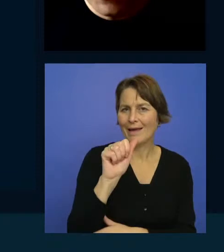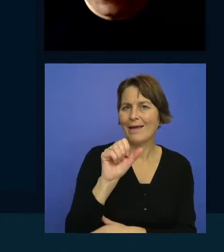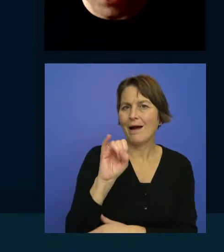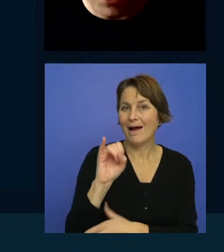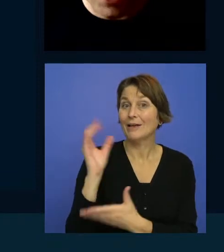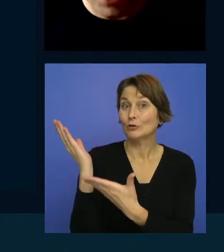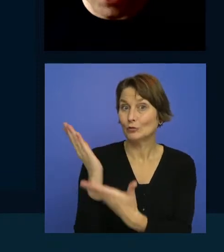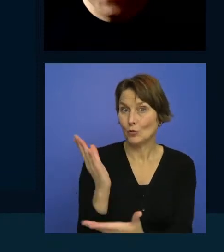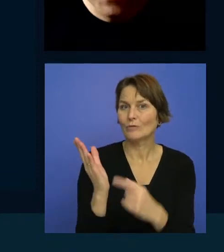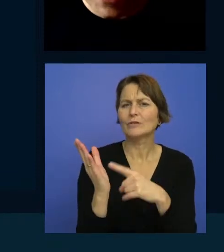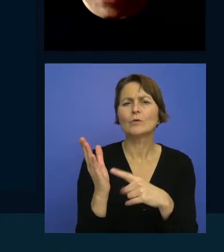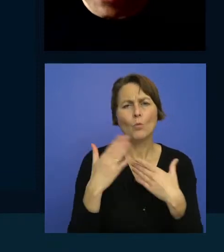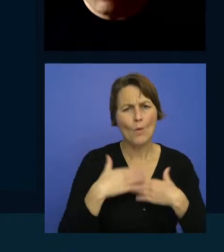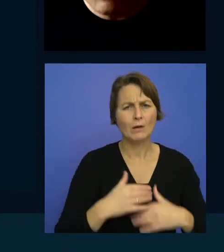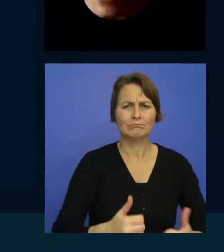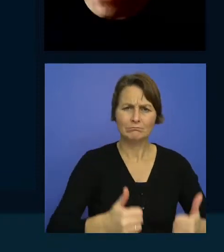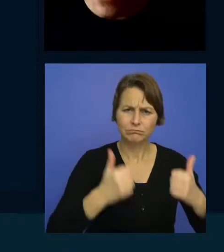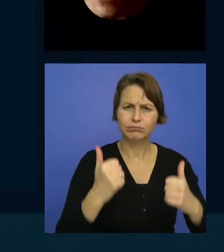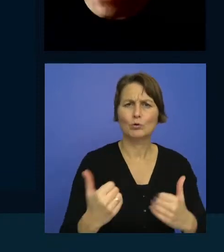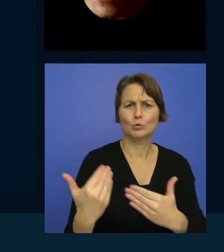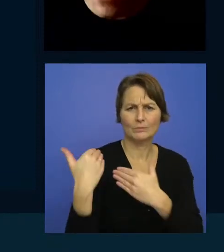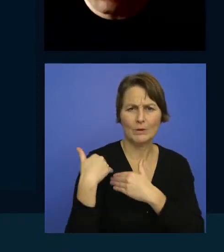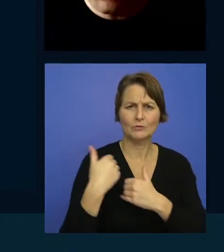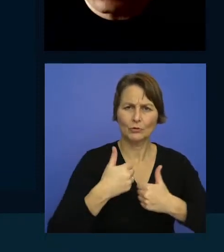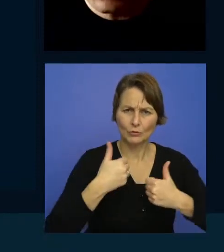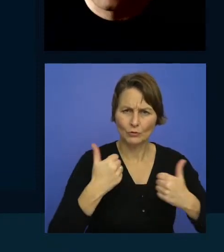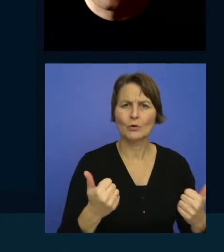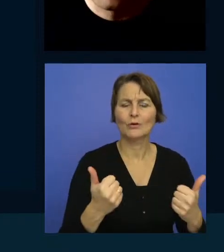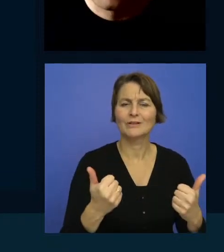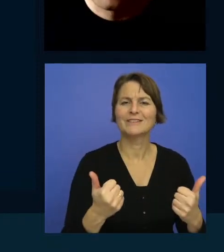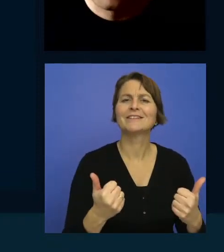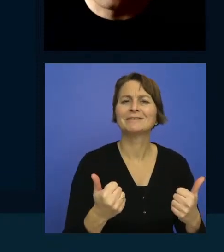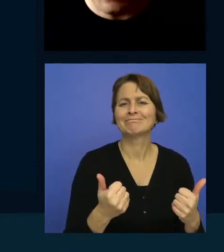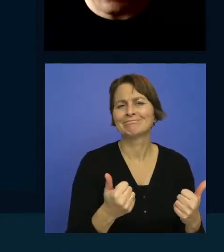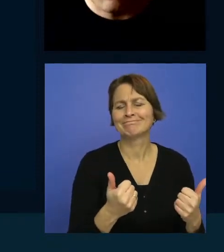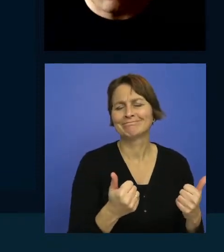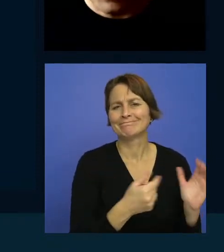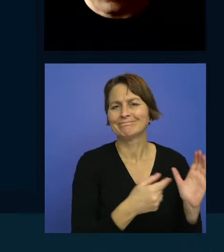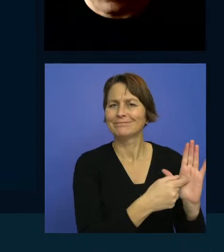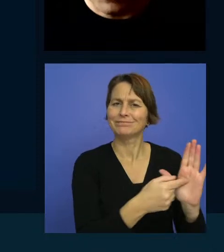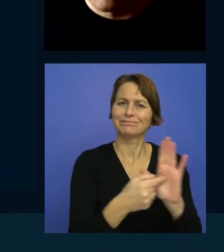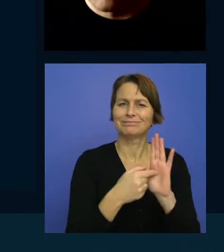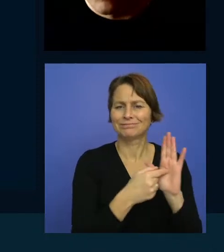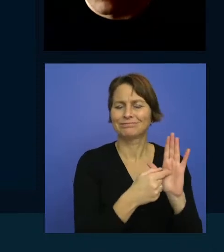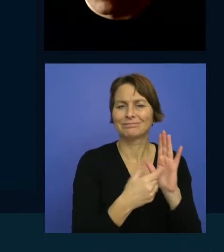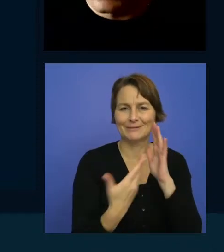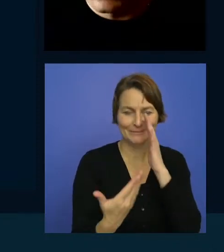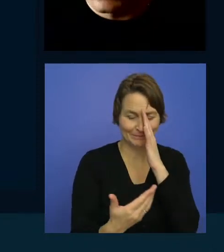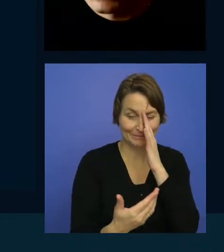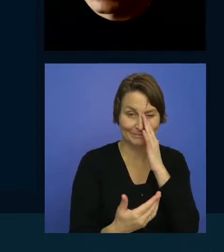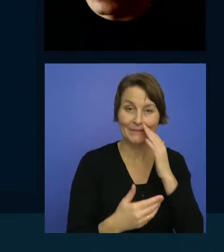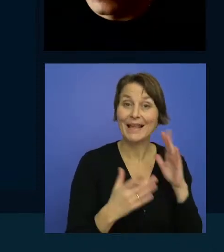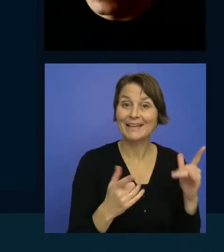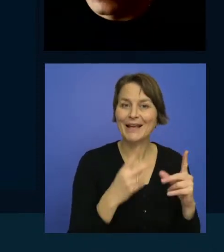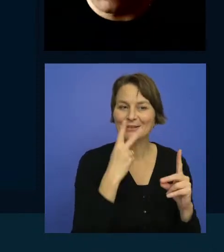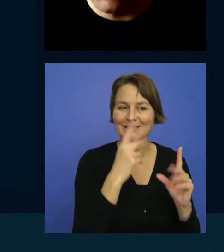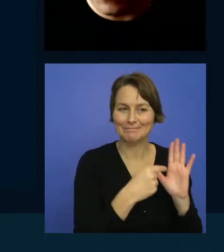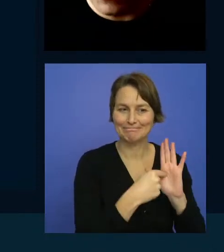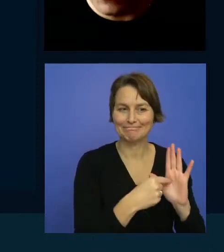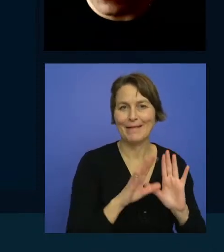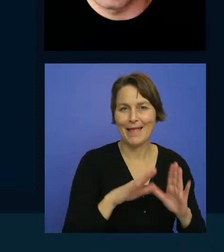AI. And let me actually sort of bring in Sarah, who's going to demo how all of these things work and come together.